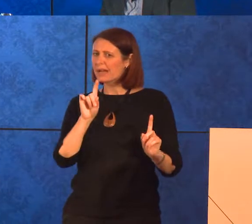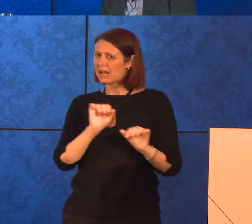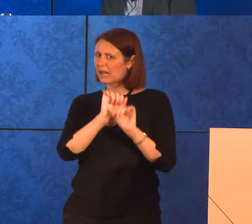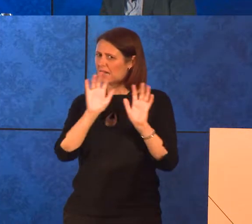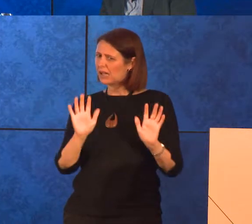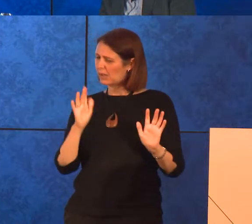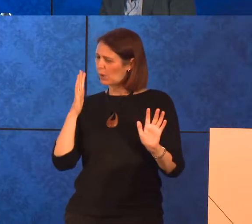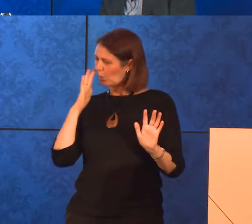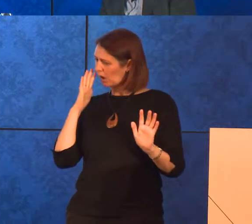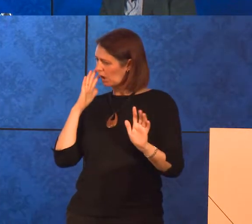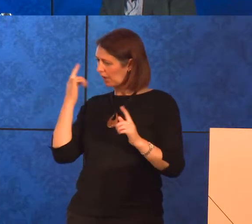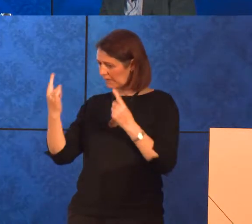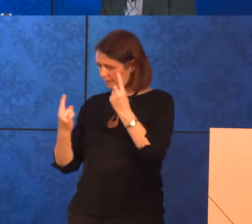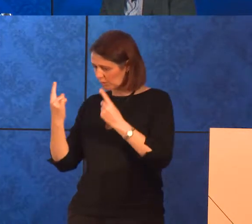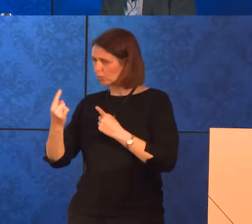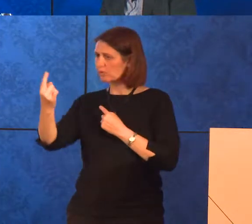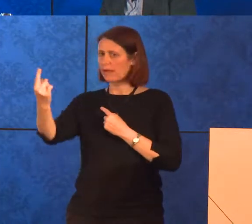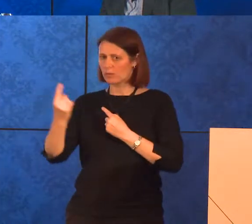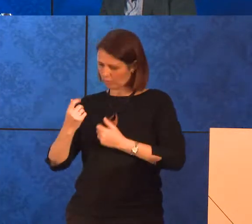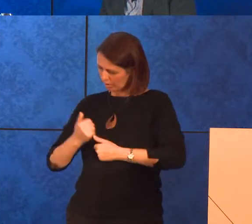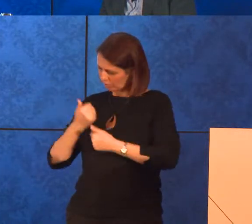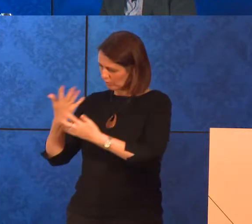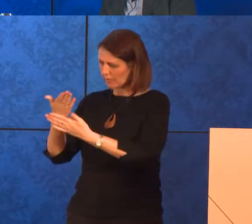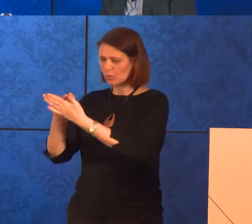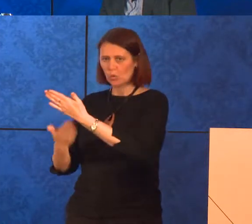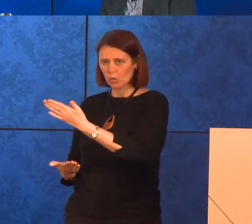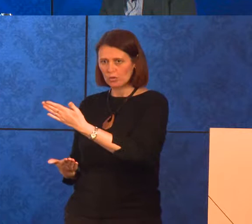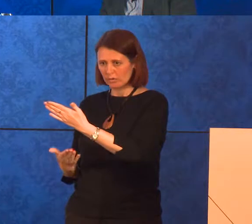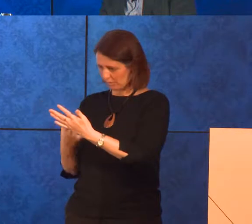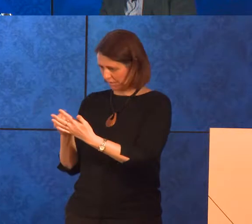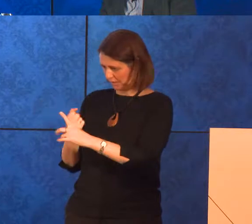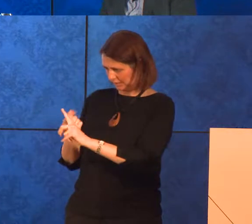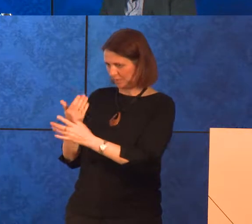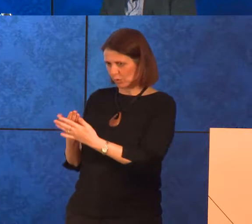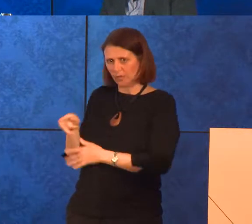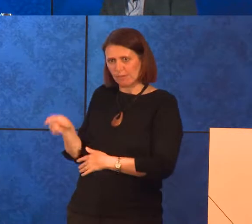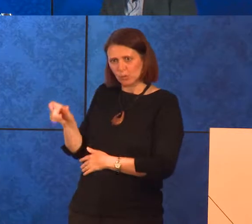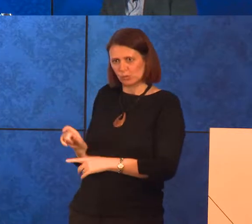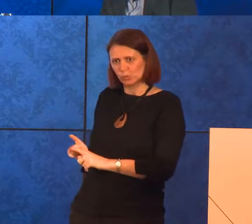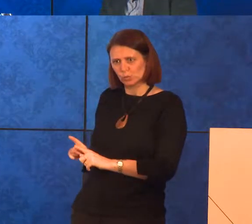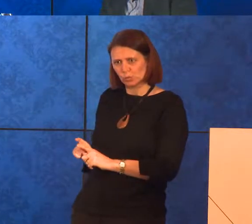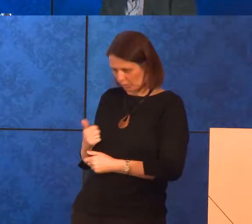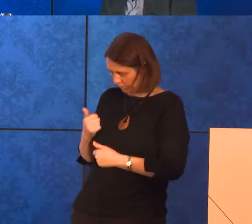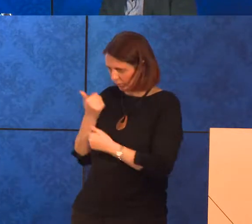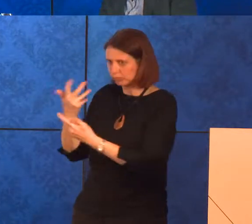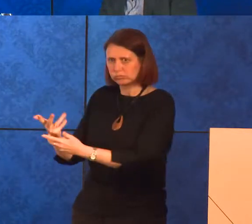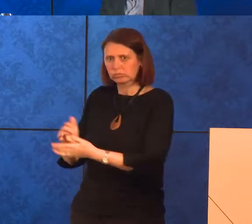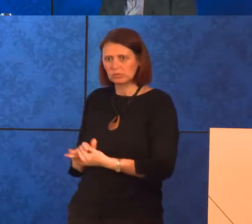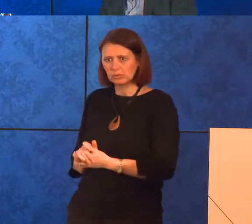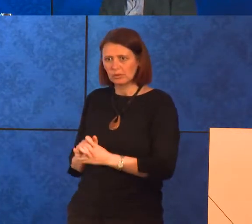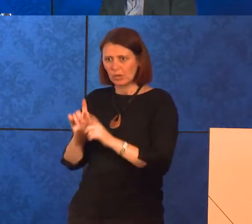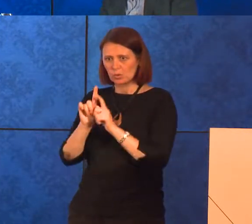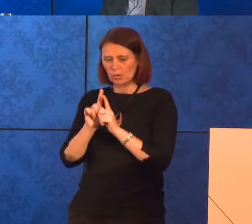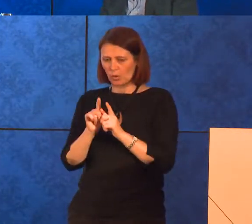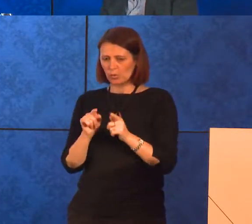when individuals come forward and they disclose, that has an impact on them. And also directing the media